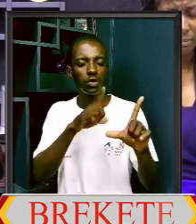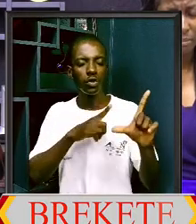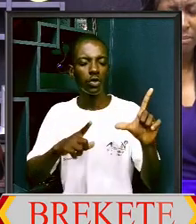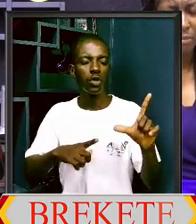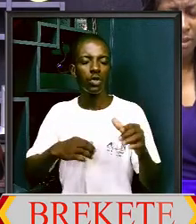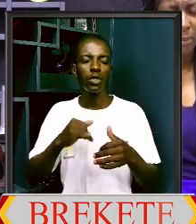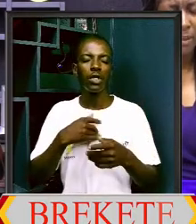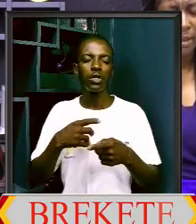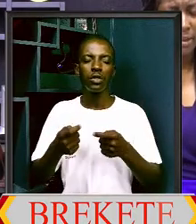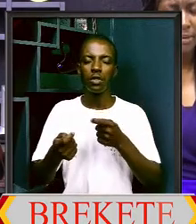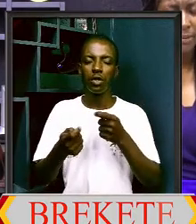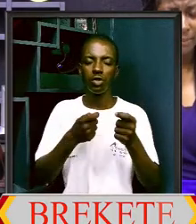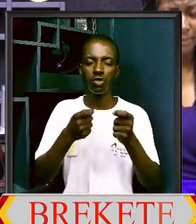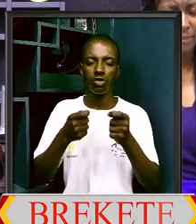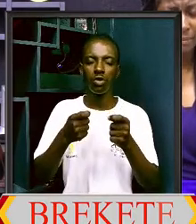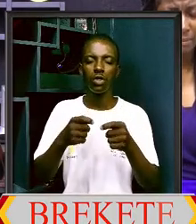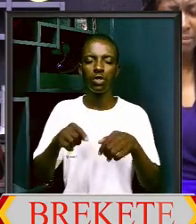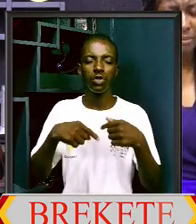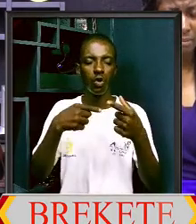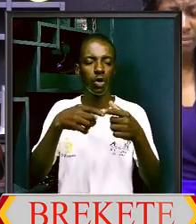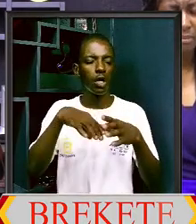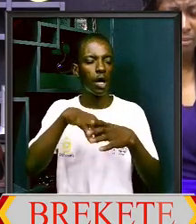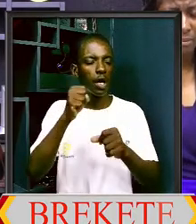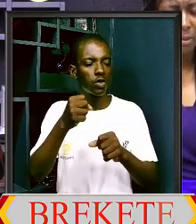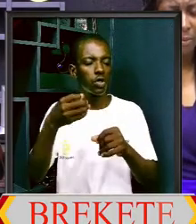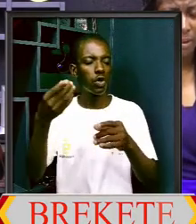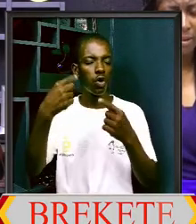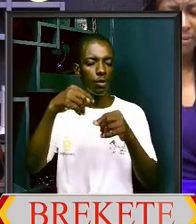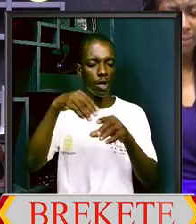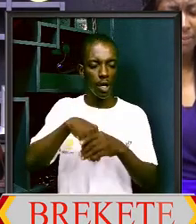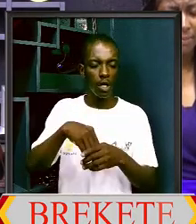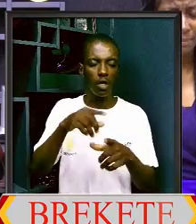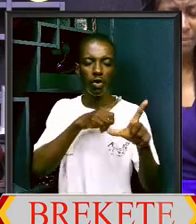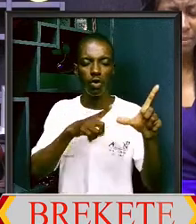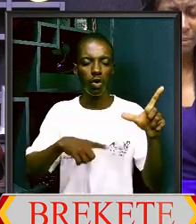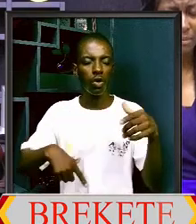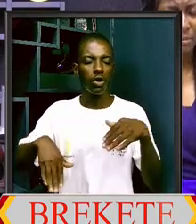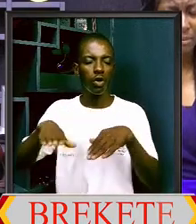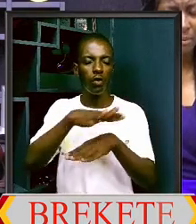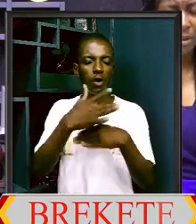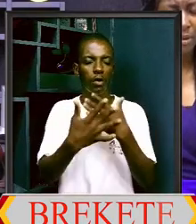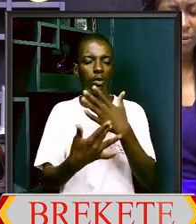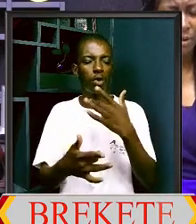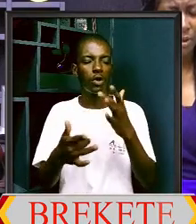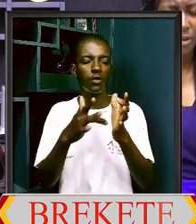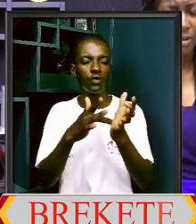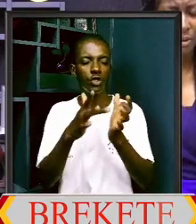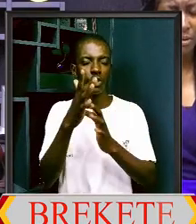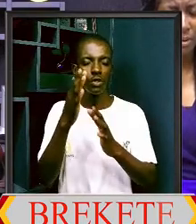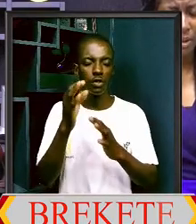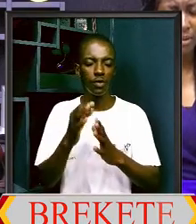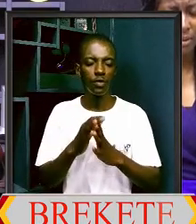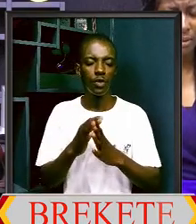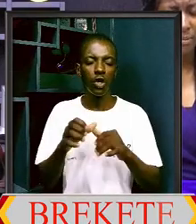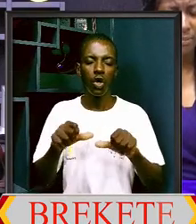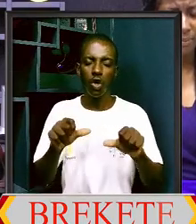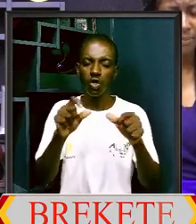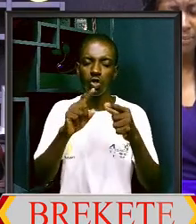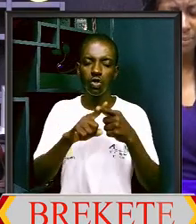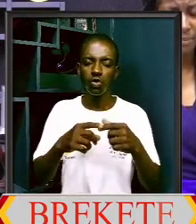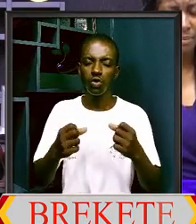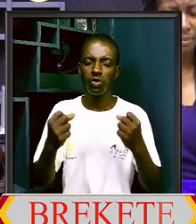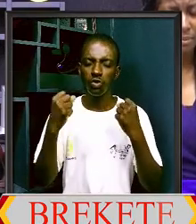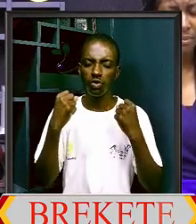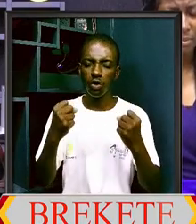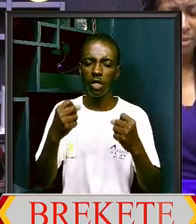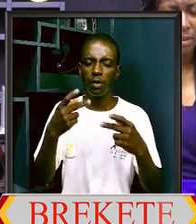you take absolute control he's going out he's coming in oh Lord is covered by the blood of Jesus Amen continue to